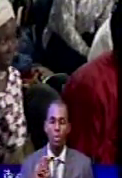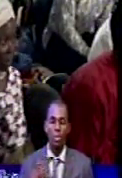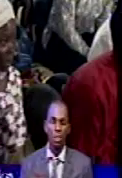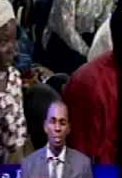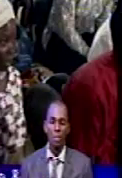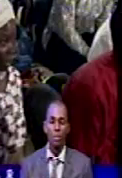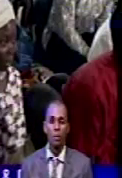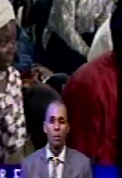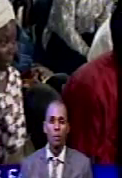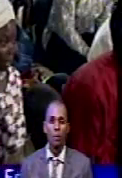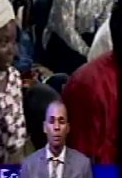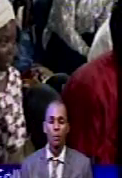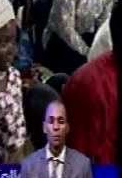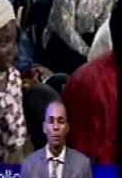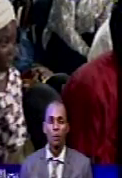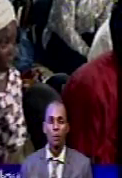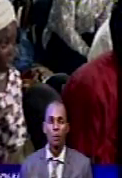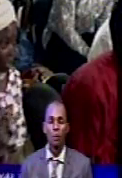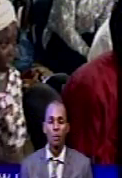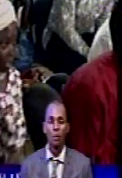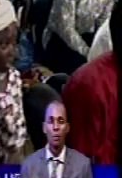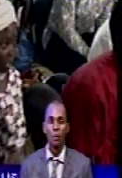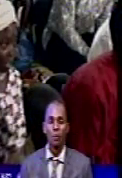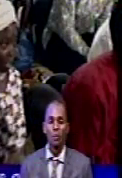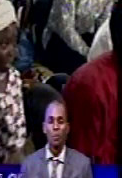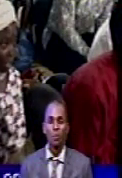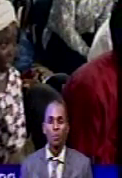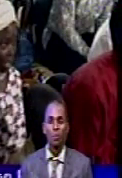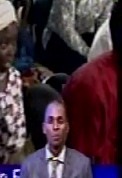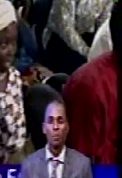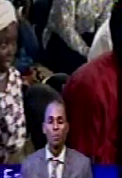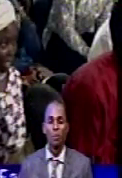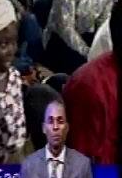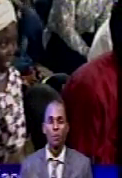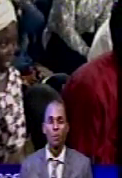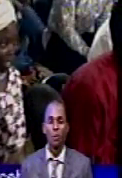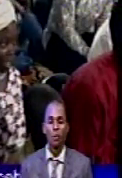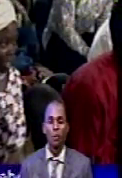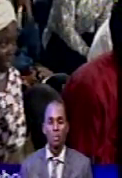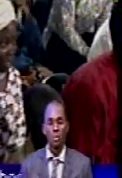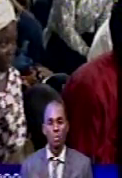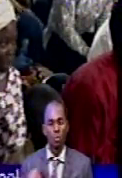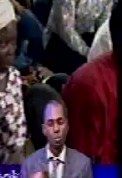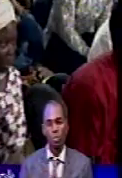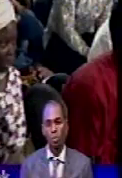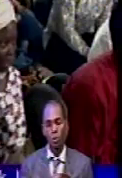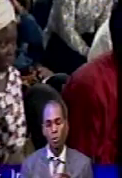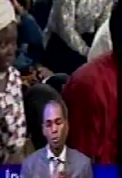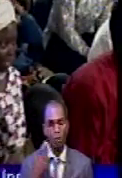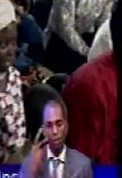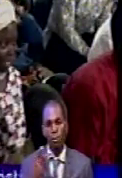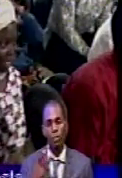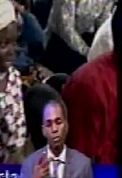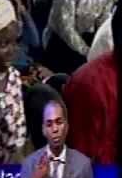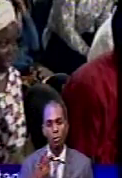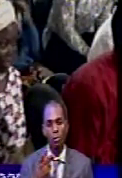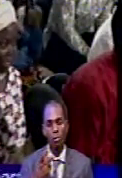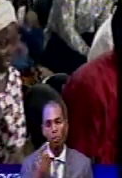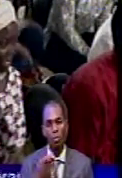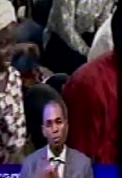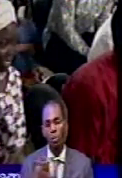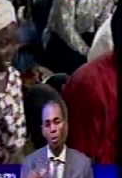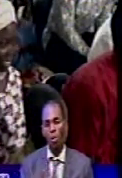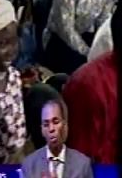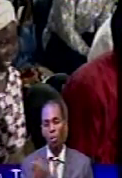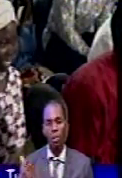that it developed into continuous urination for her. And